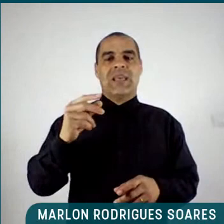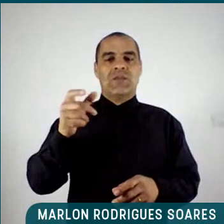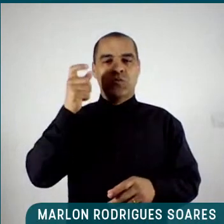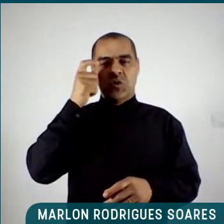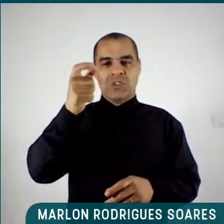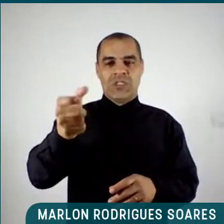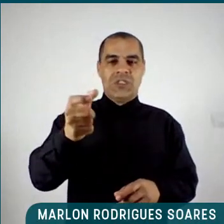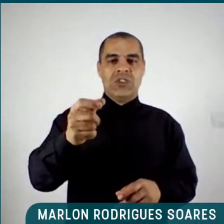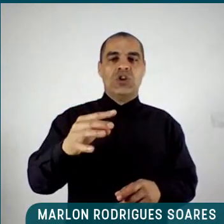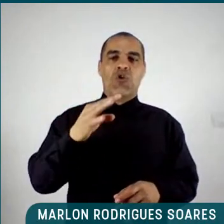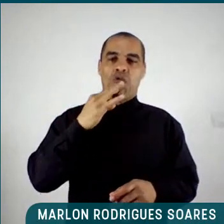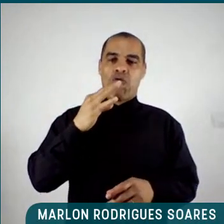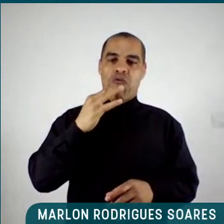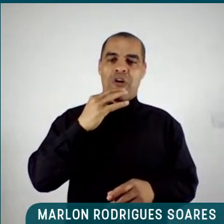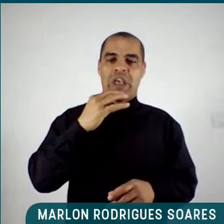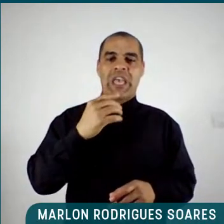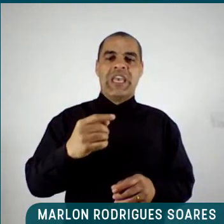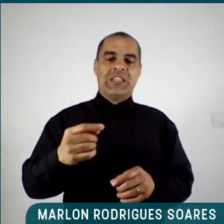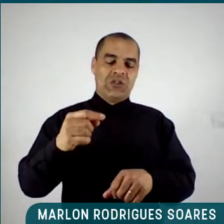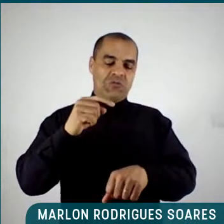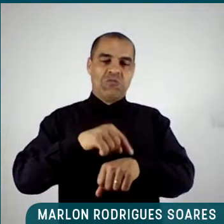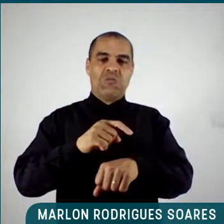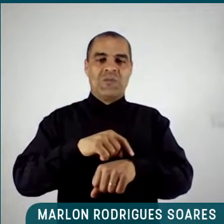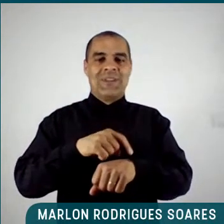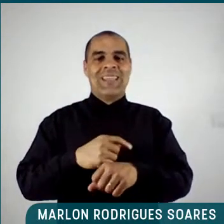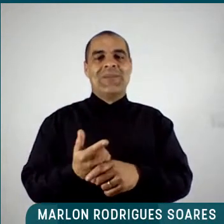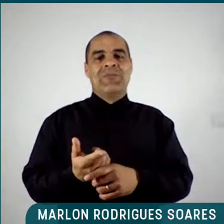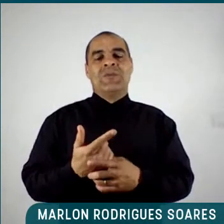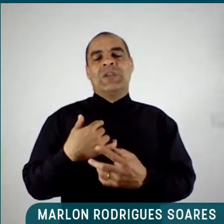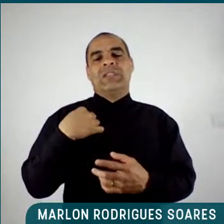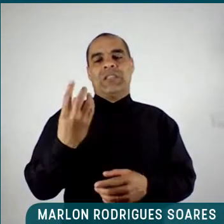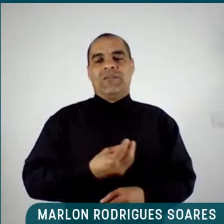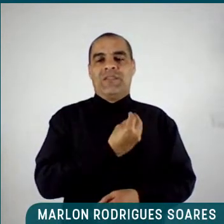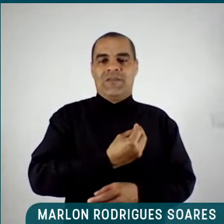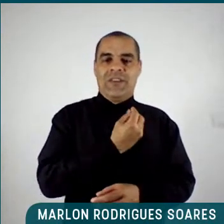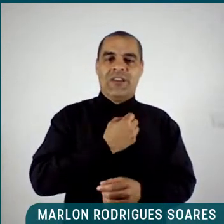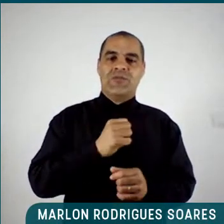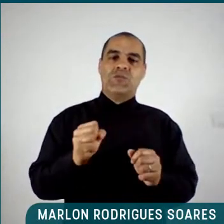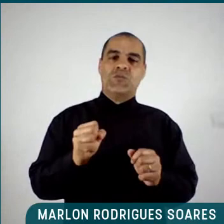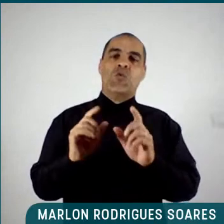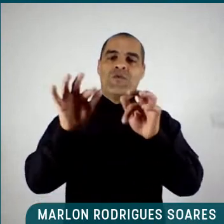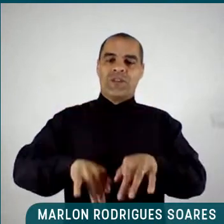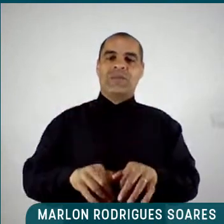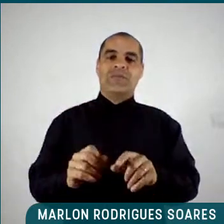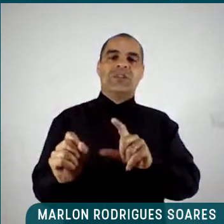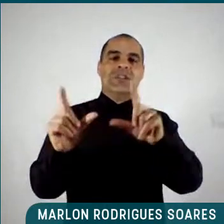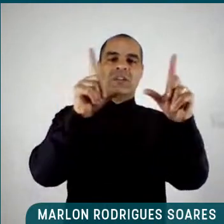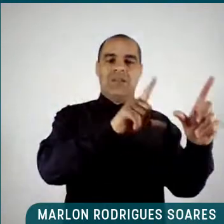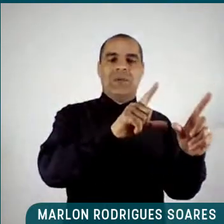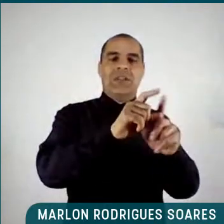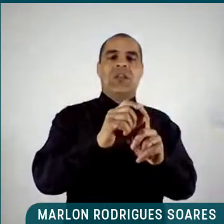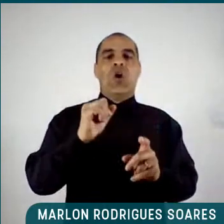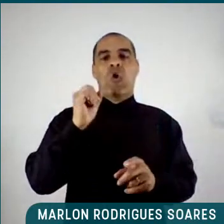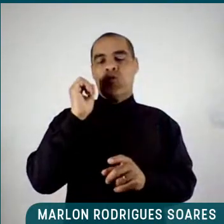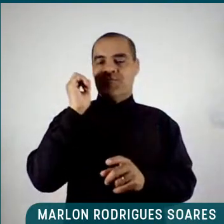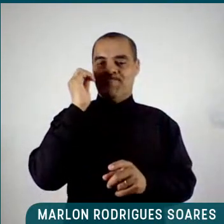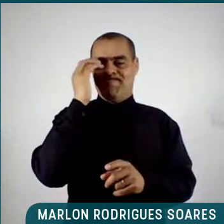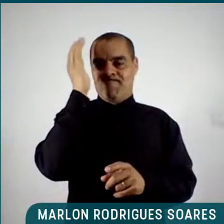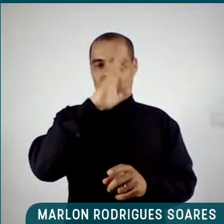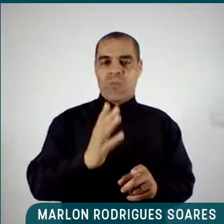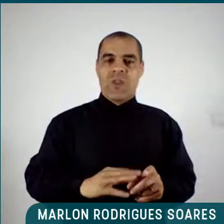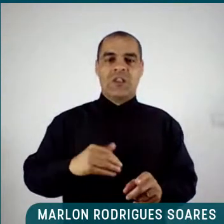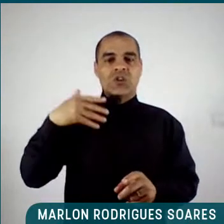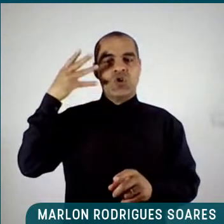the ones who are watching us, that in recognition to the extraordinary times, at the end of each panel, Brazil